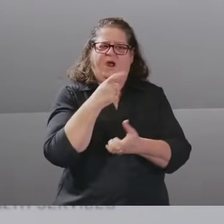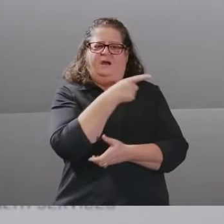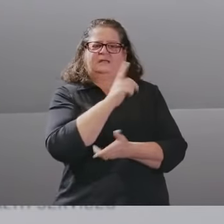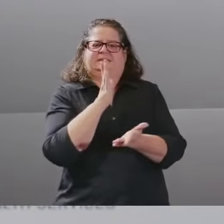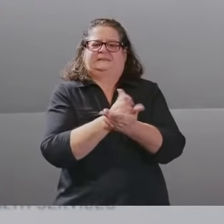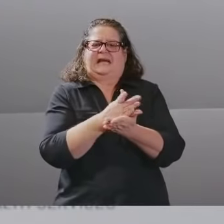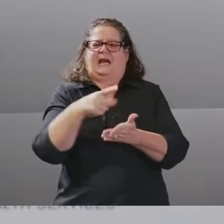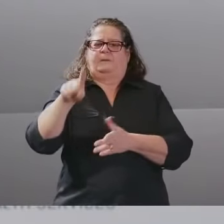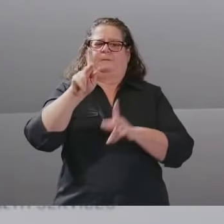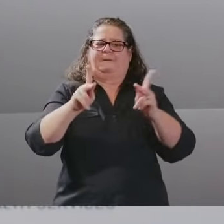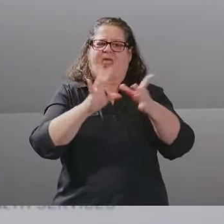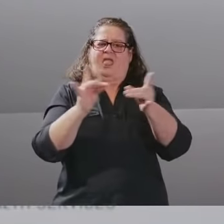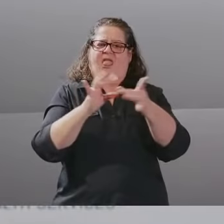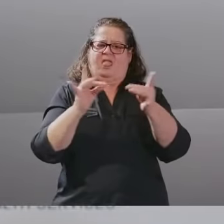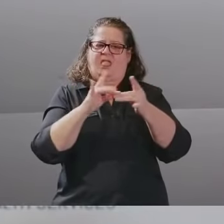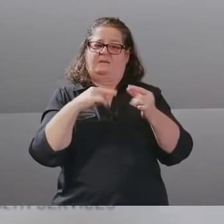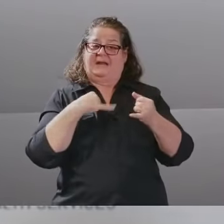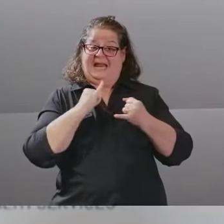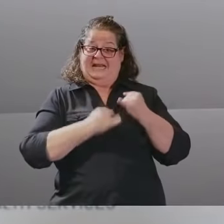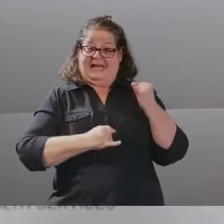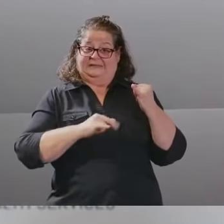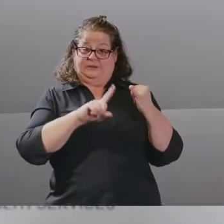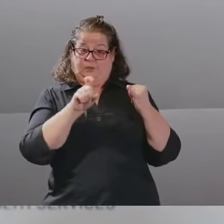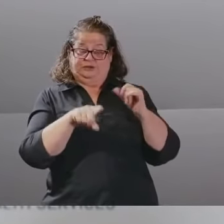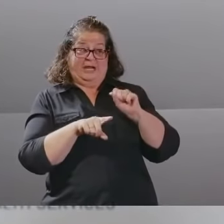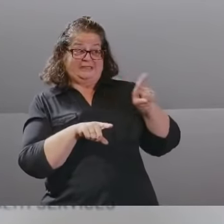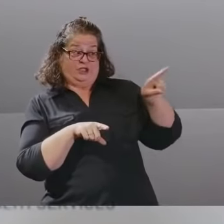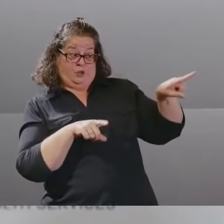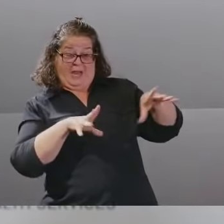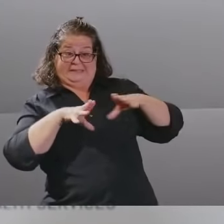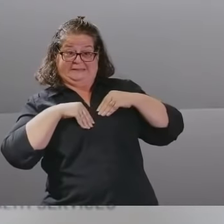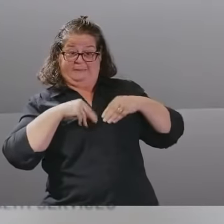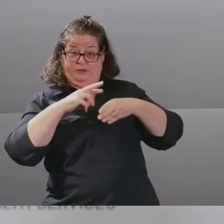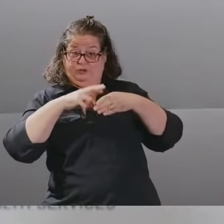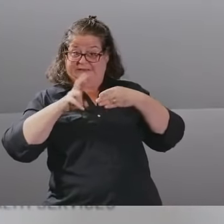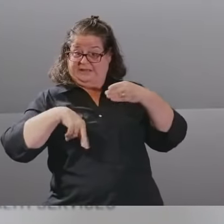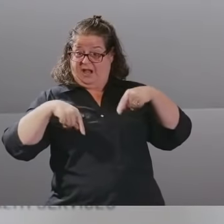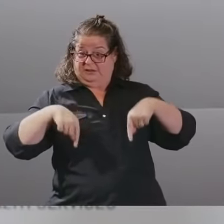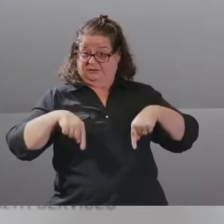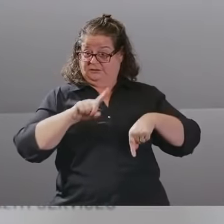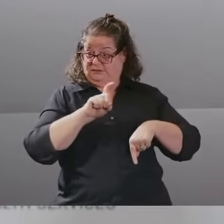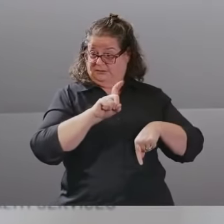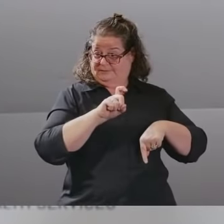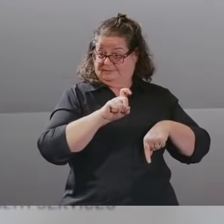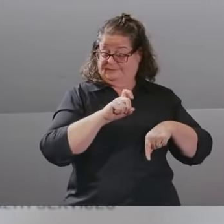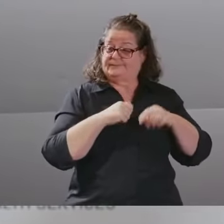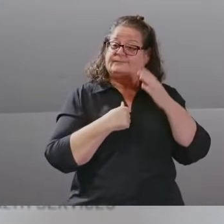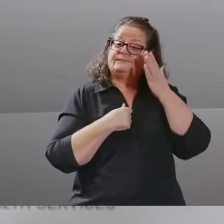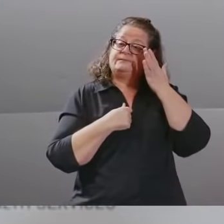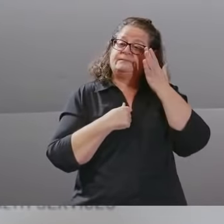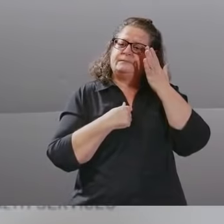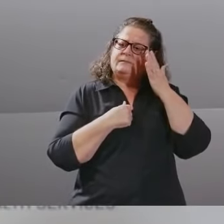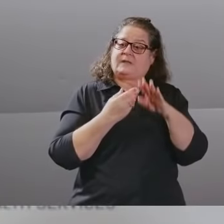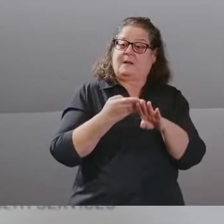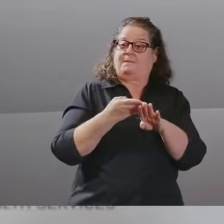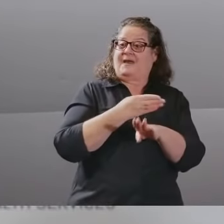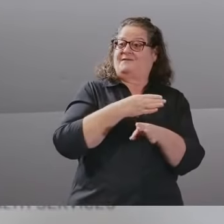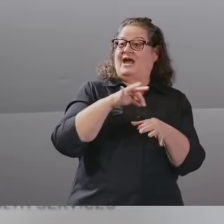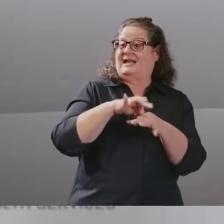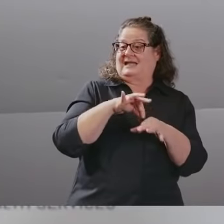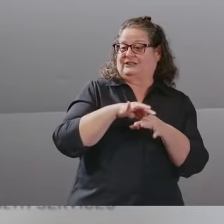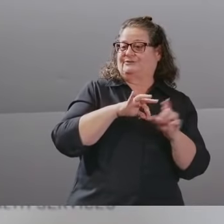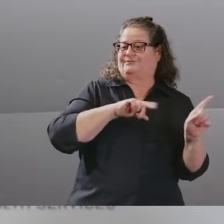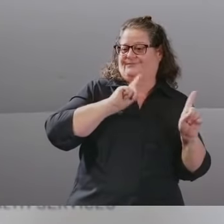first, let me say, I think I've gone out of my way before the election to talk about my confidence